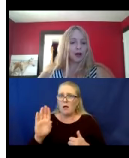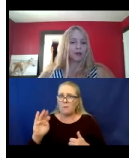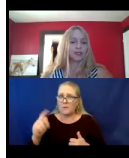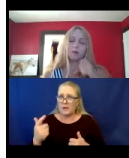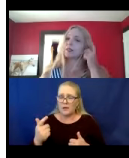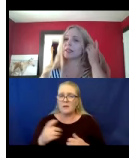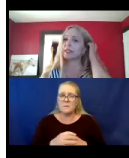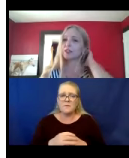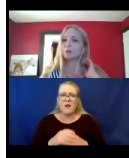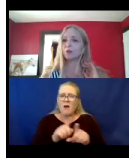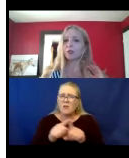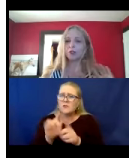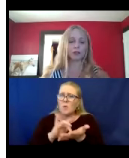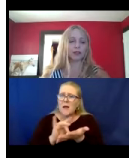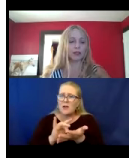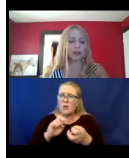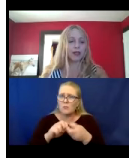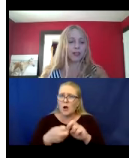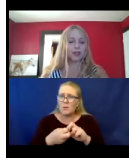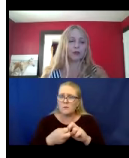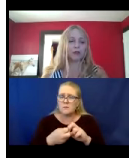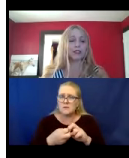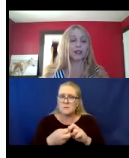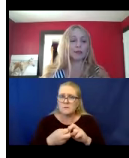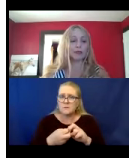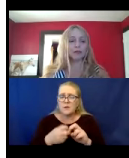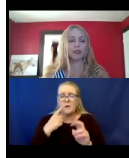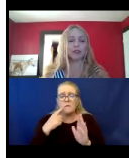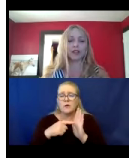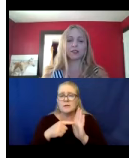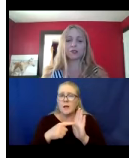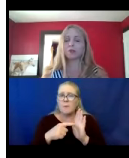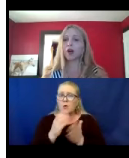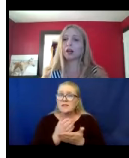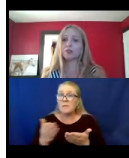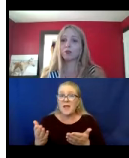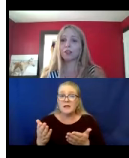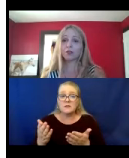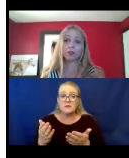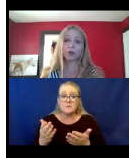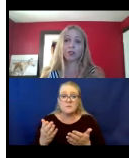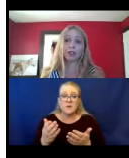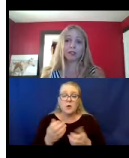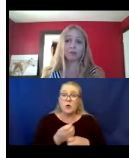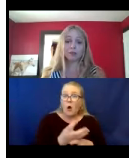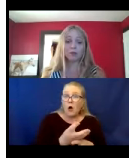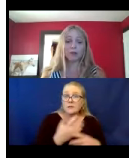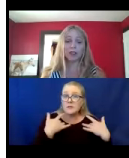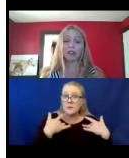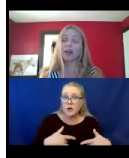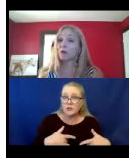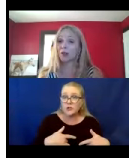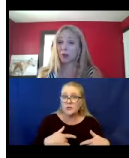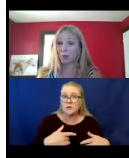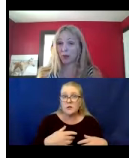Medical problems can be linked to mood disturbances. So for example, some things that can sort of cause depression or depression-like symptoms might